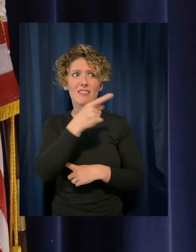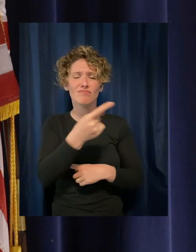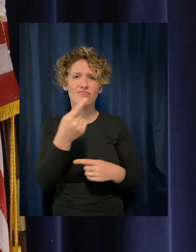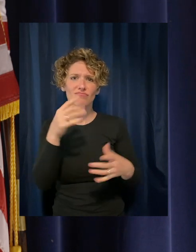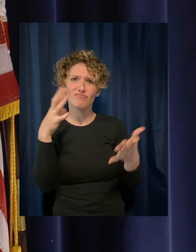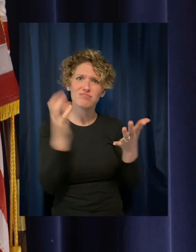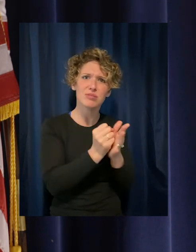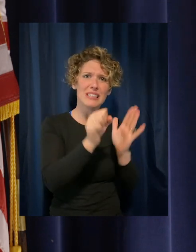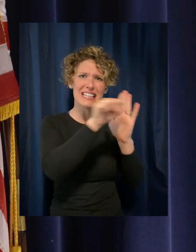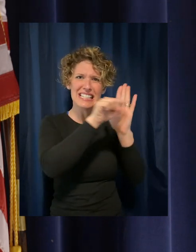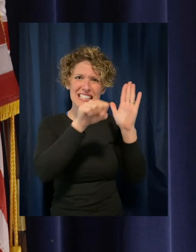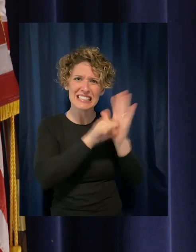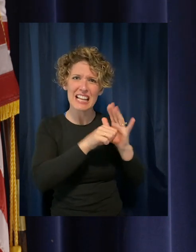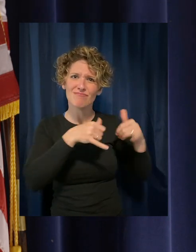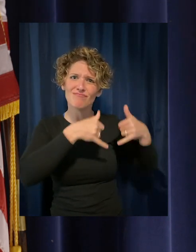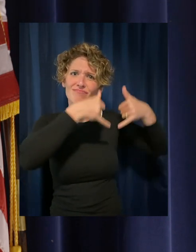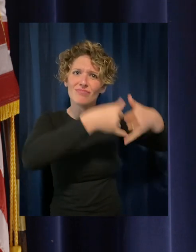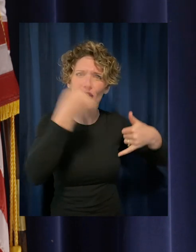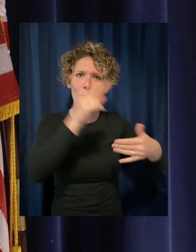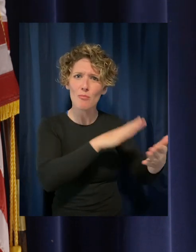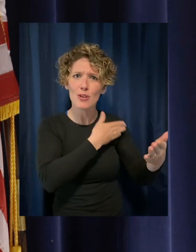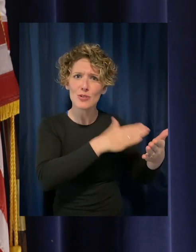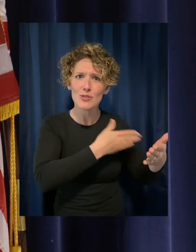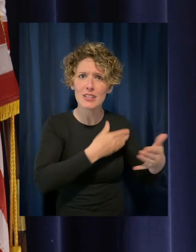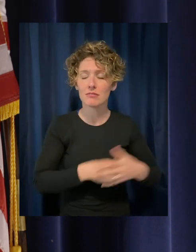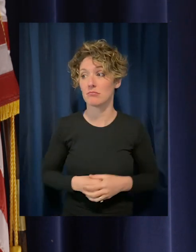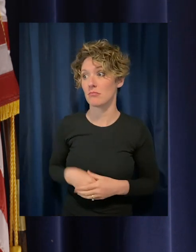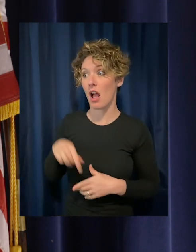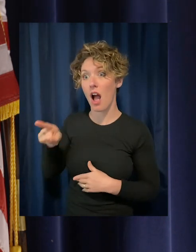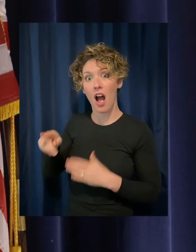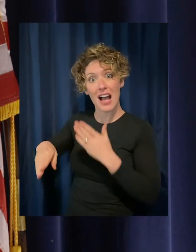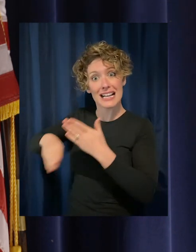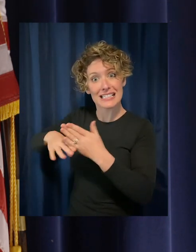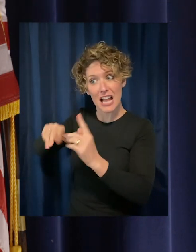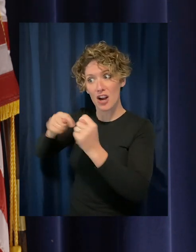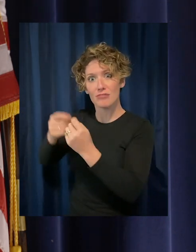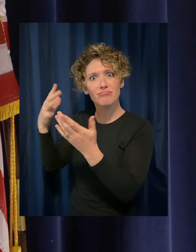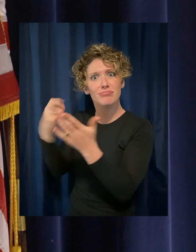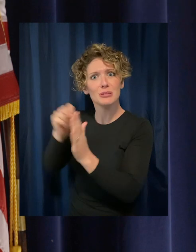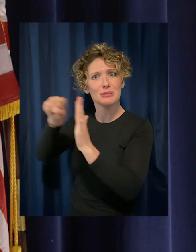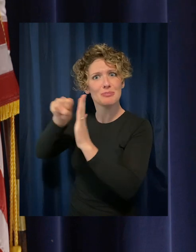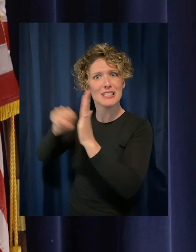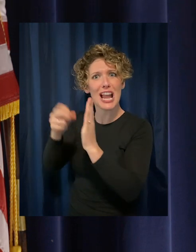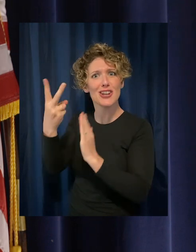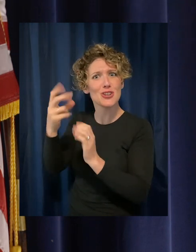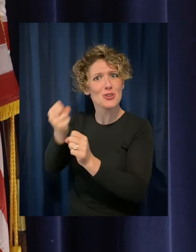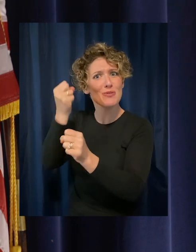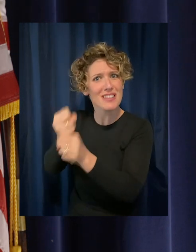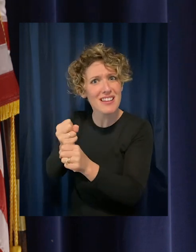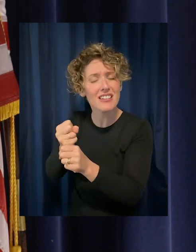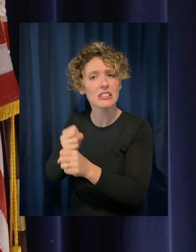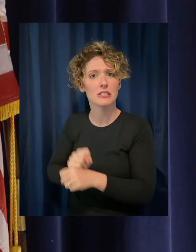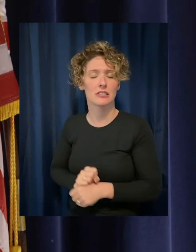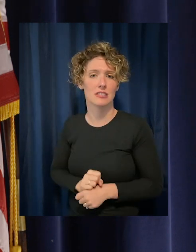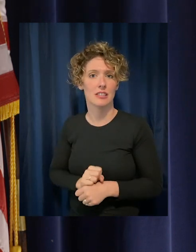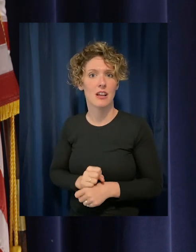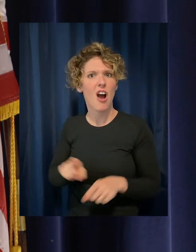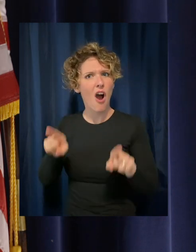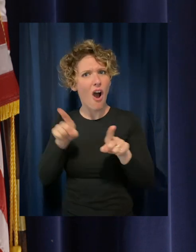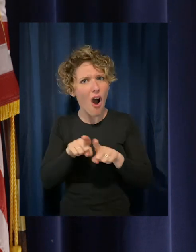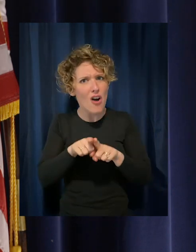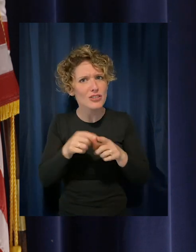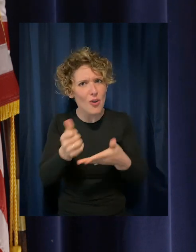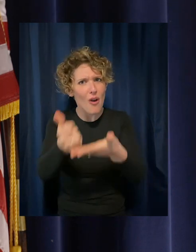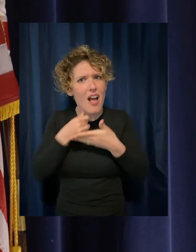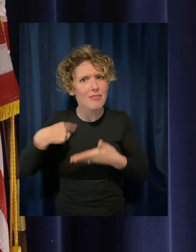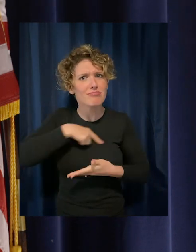2 state 2 times in a row, and for us to make it to this moment where I'm speaking to you today. And in